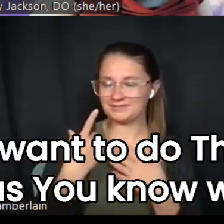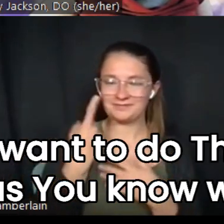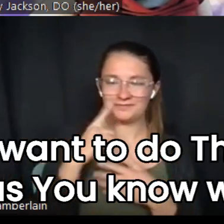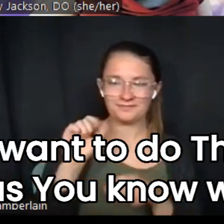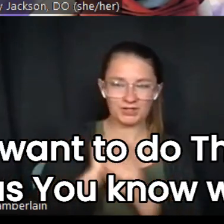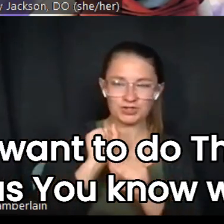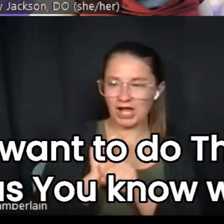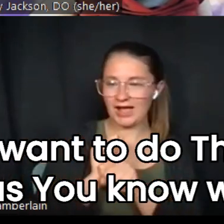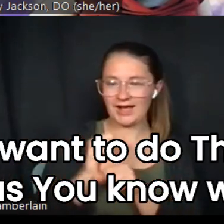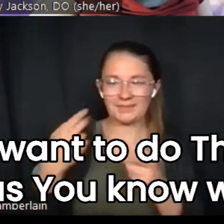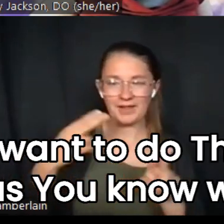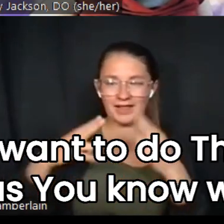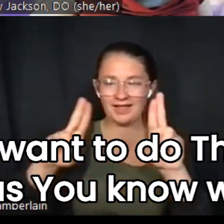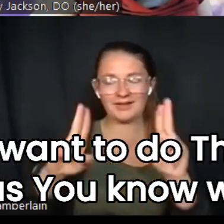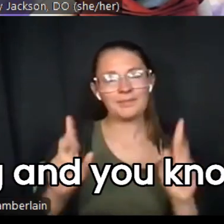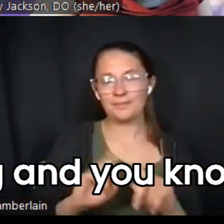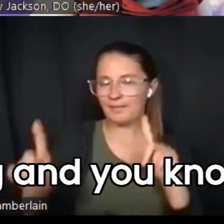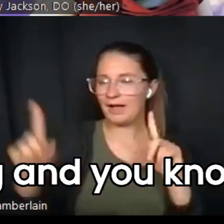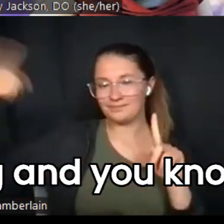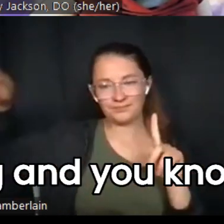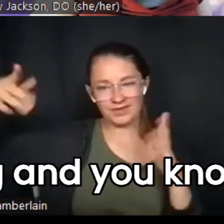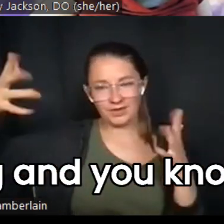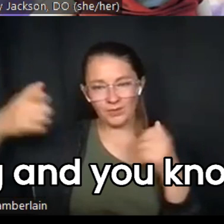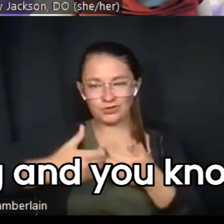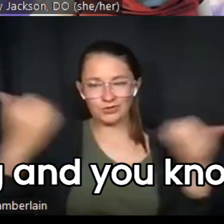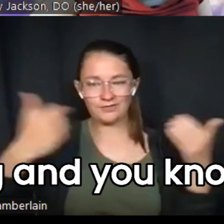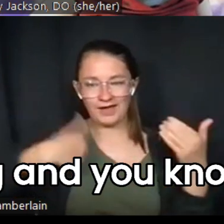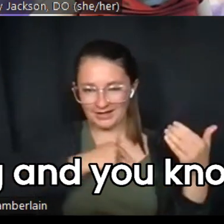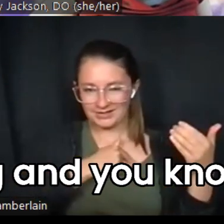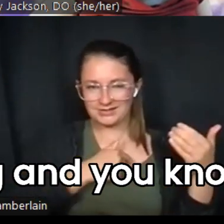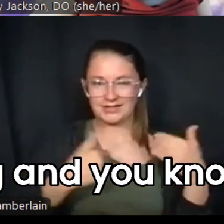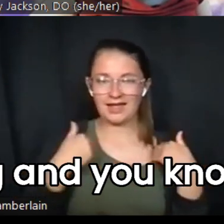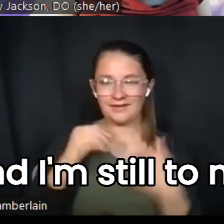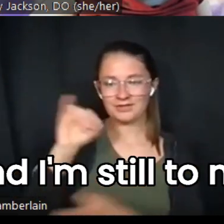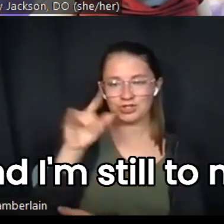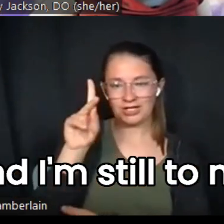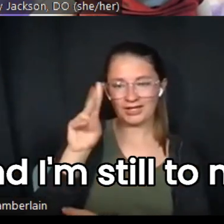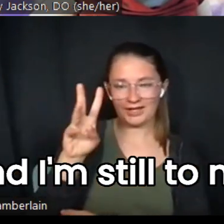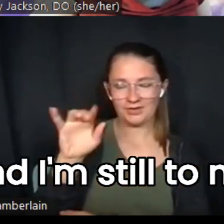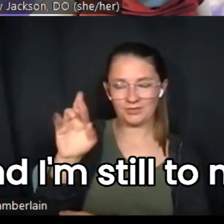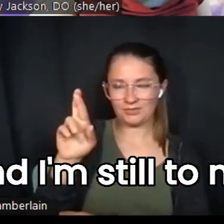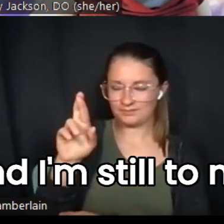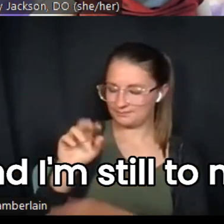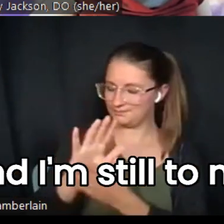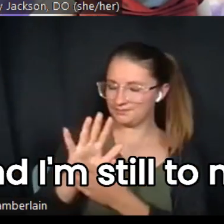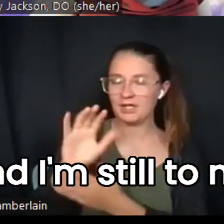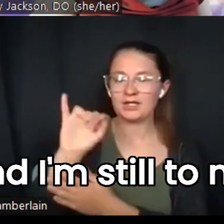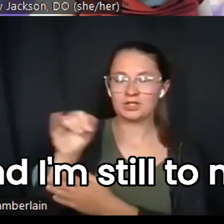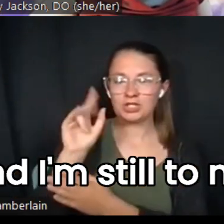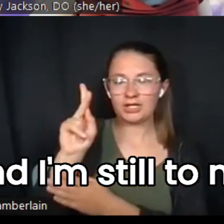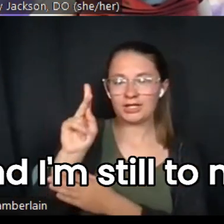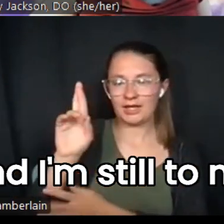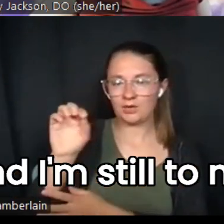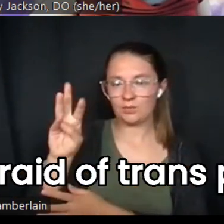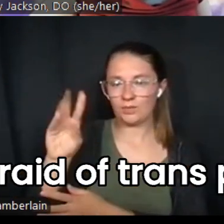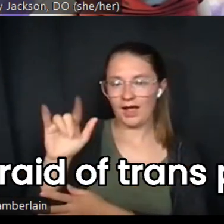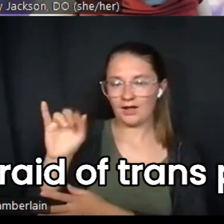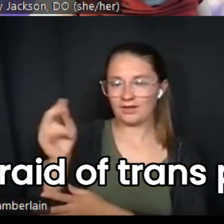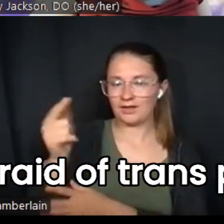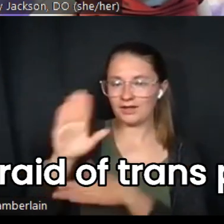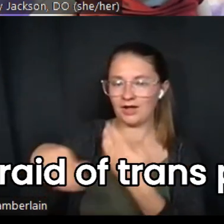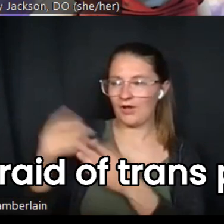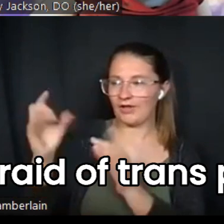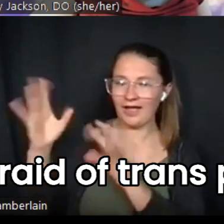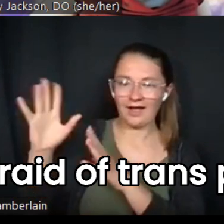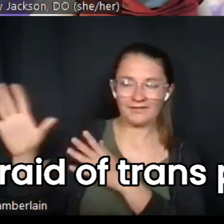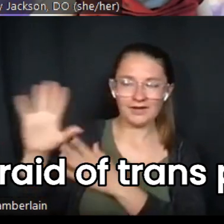want to do. They want to divide us. We have J.K. Rowling and, all these awful turfs. And I'm still to meet one lesbian